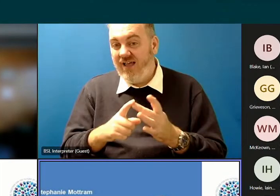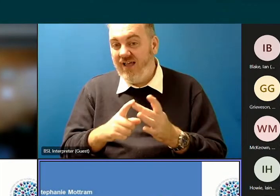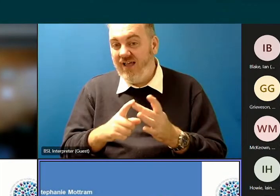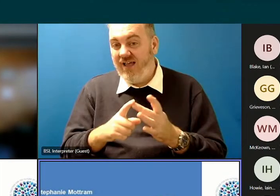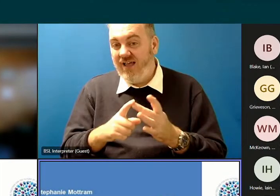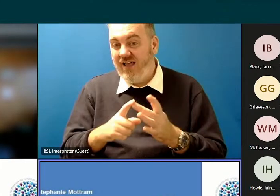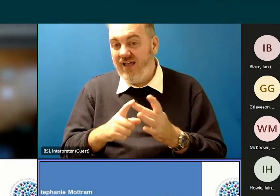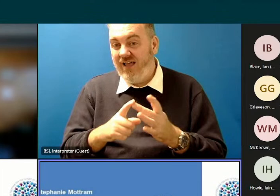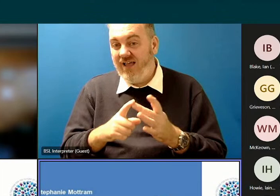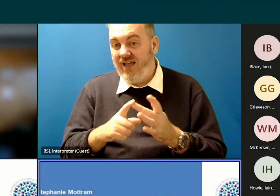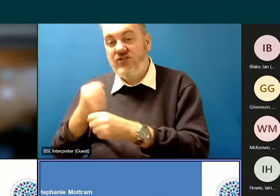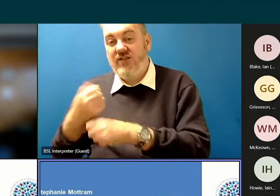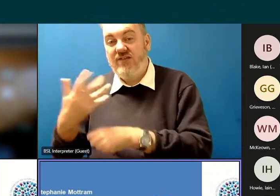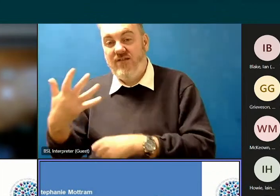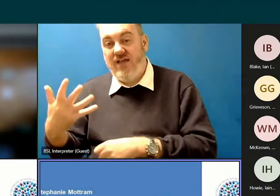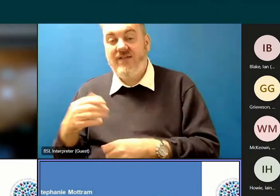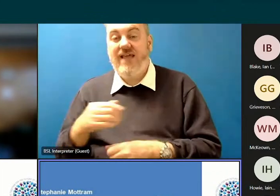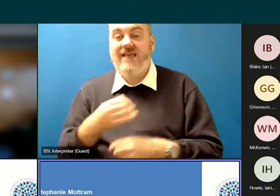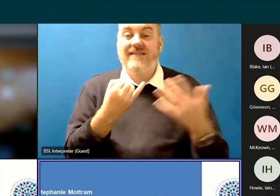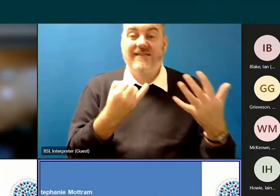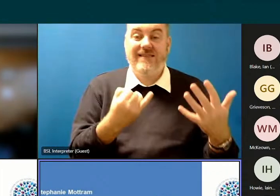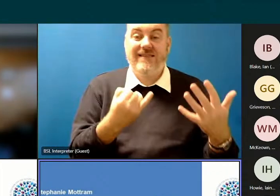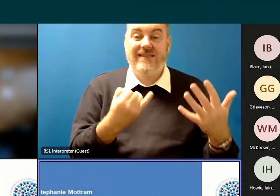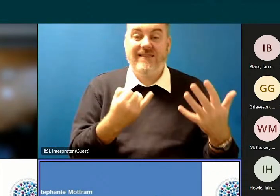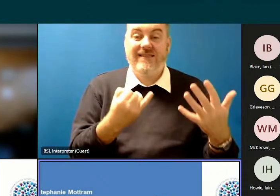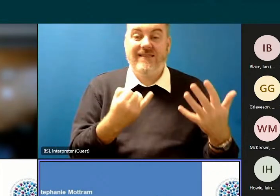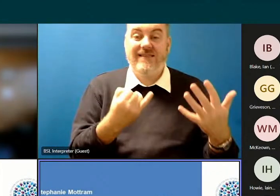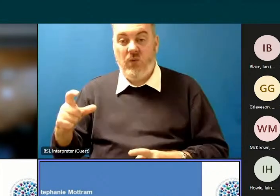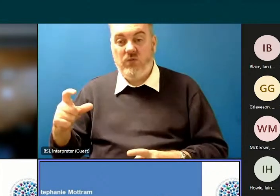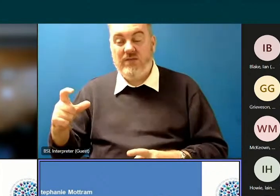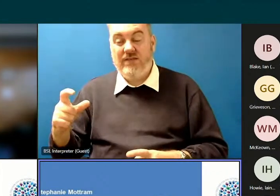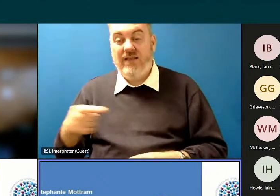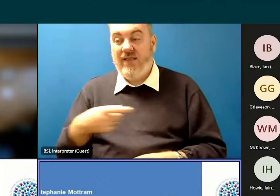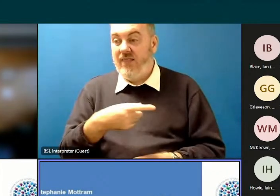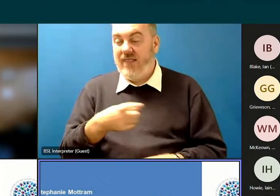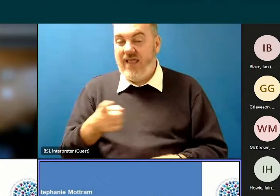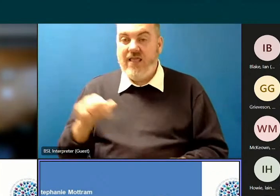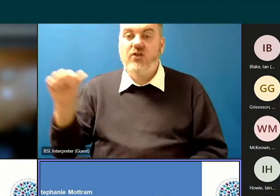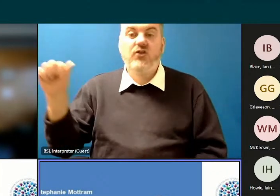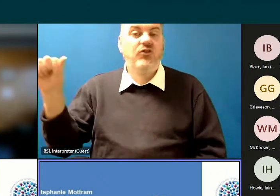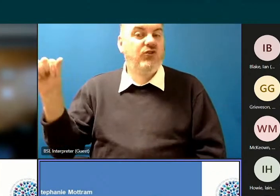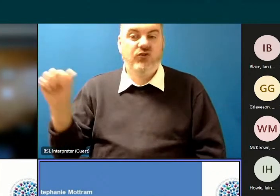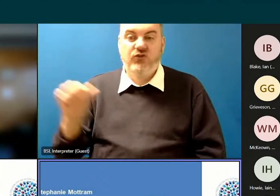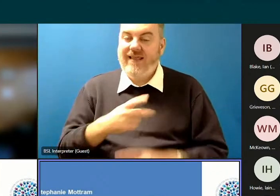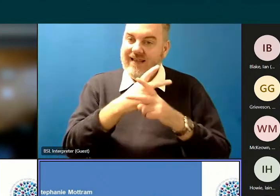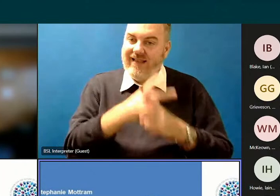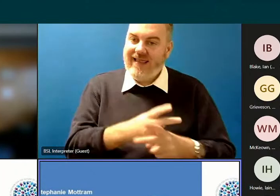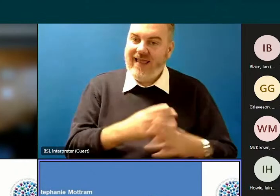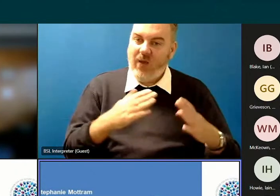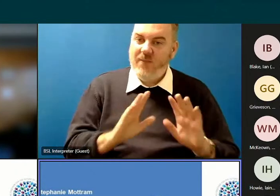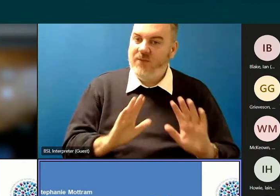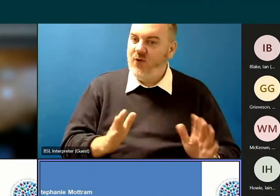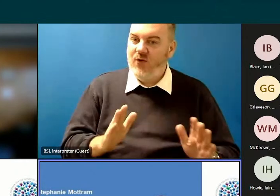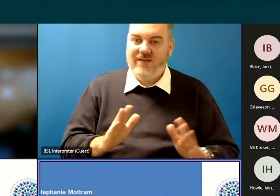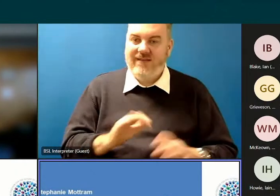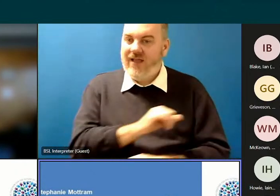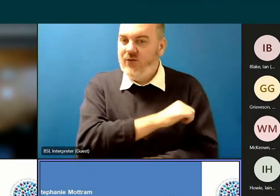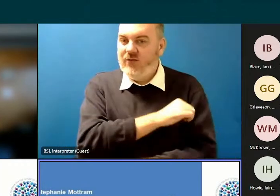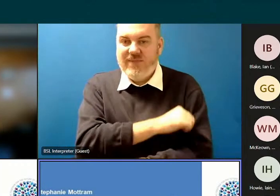with a DG5, DG6 postcode, who should be either in a care home bed or at